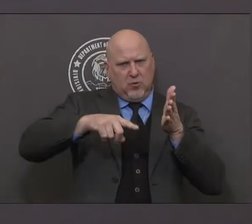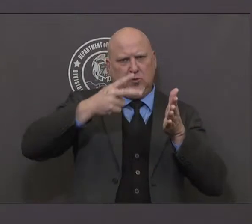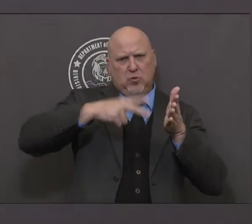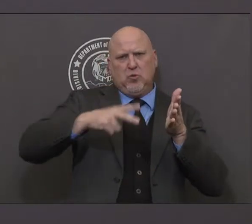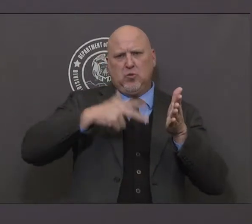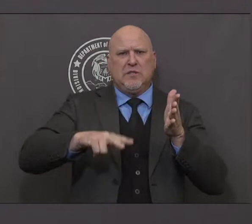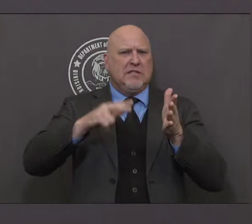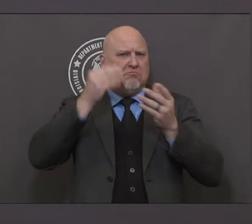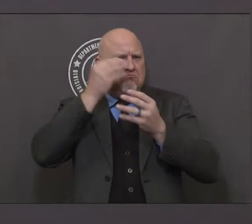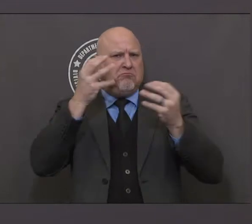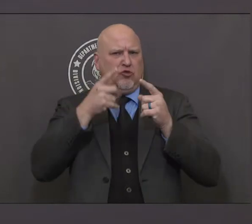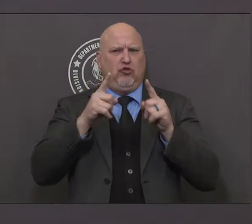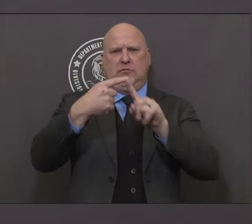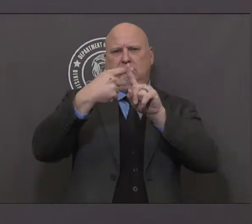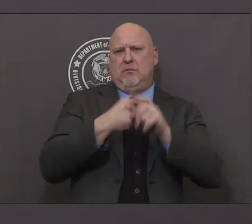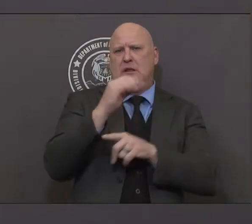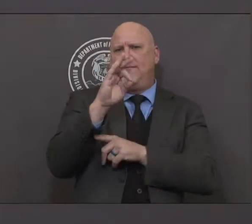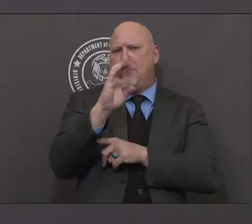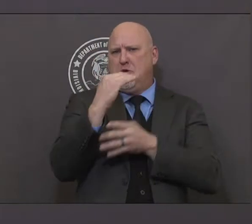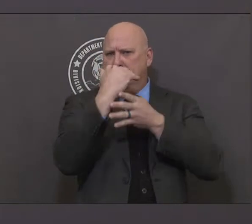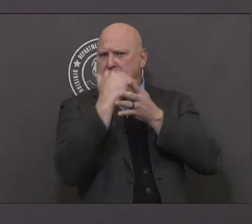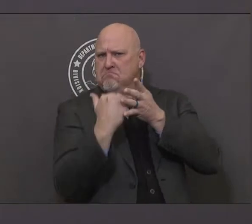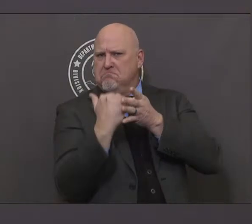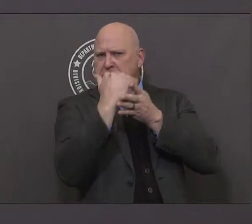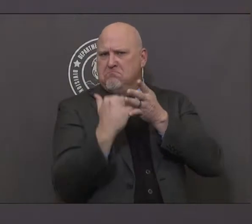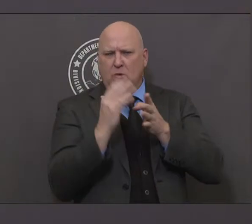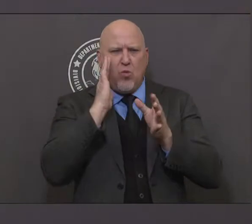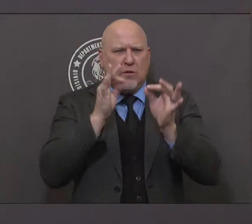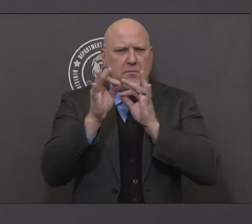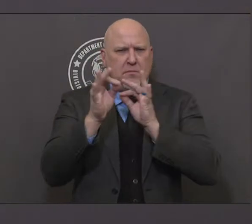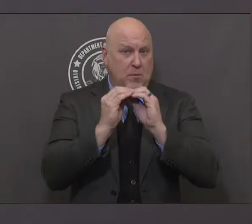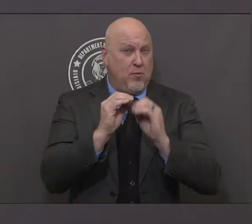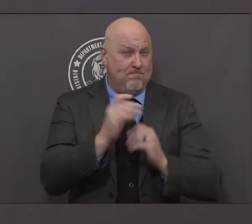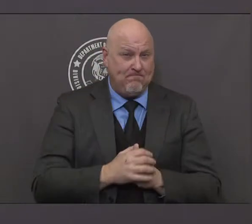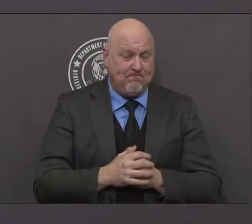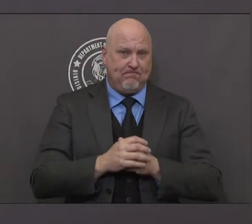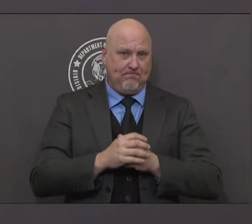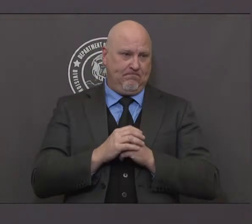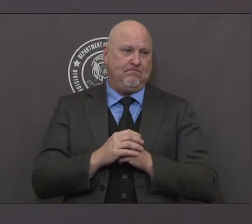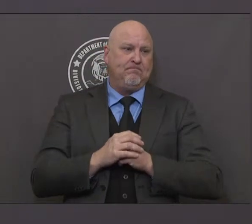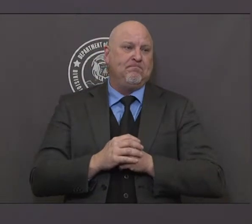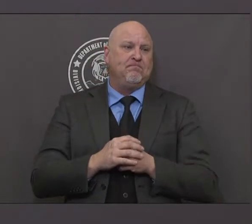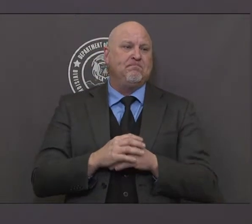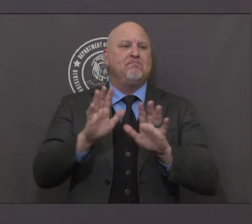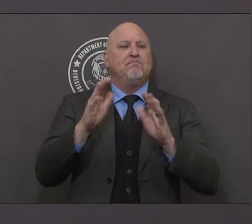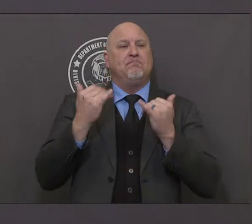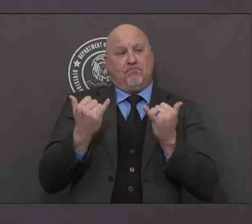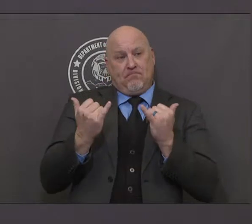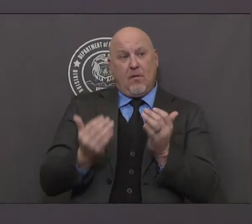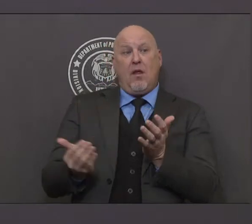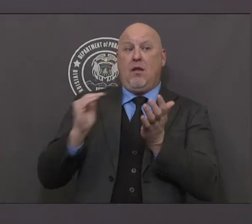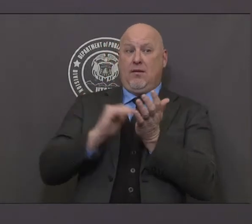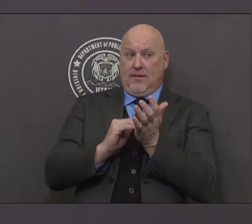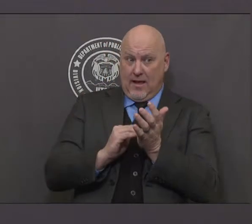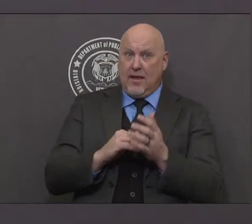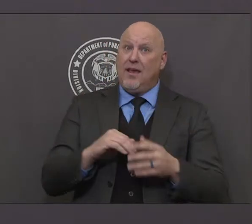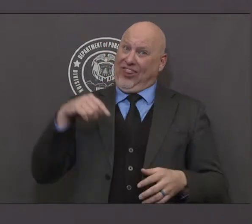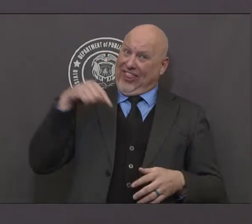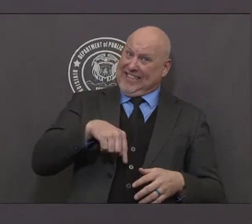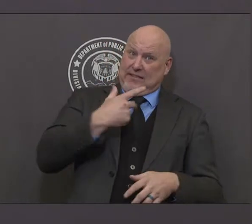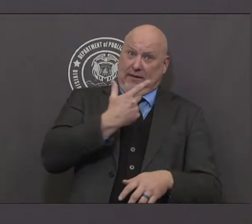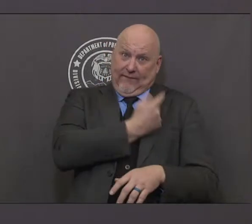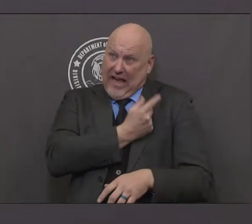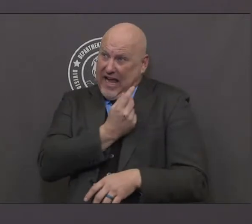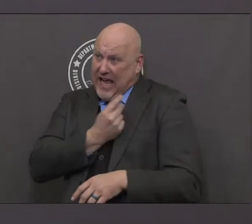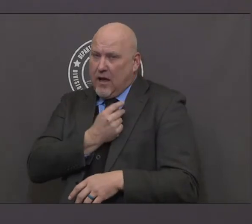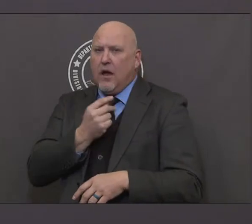and the significant increase in population. And the good news is this will allow us to get back to normal more quickly as we save the lives